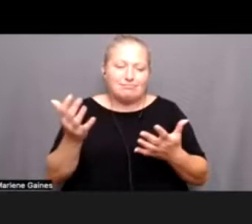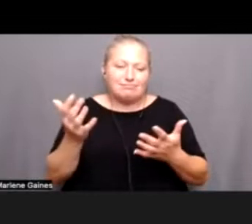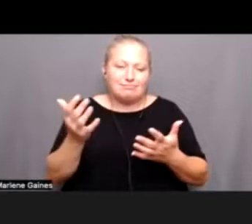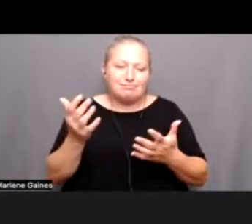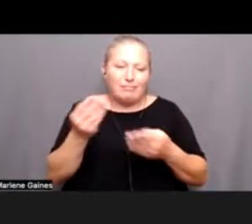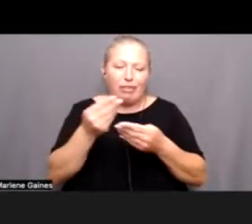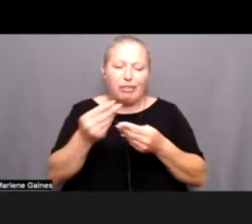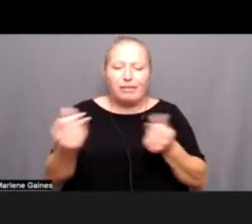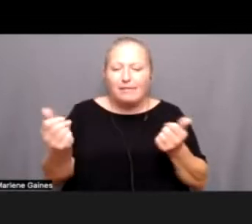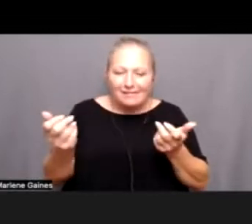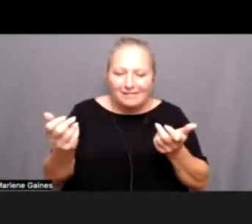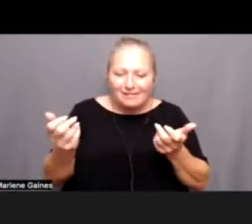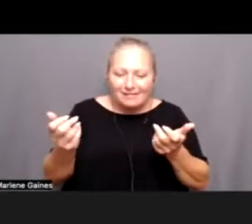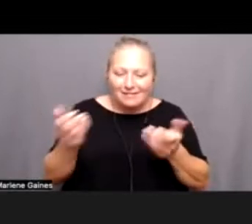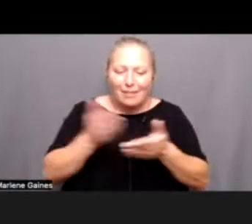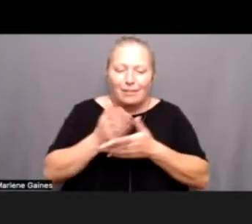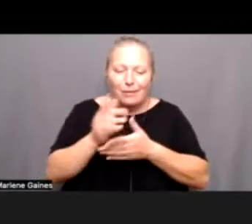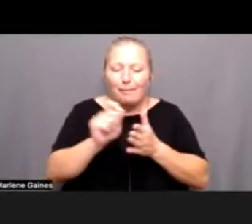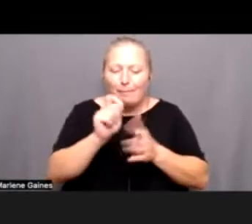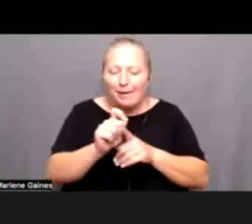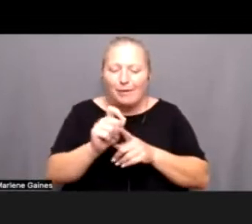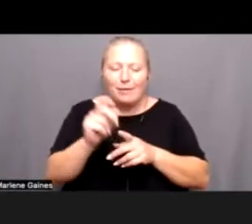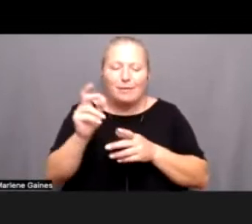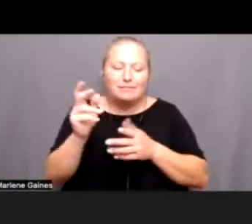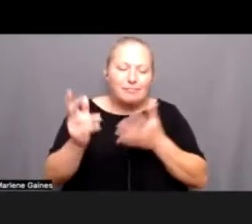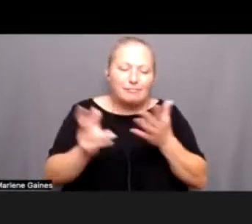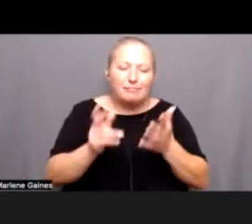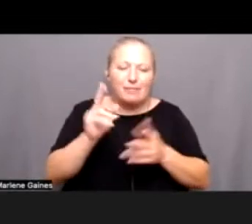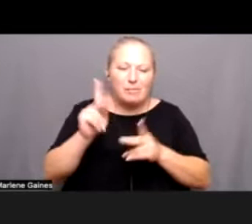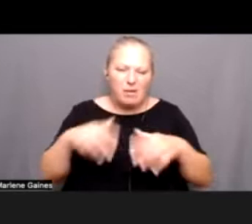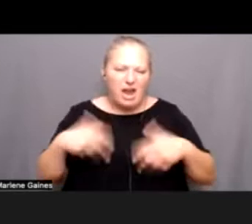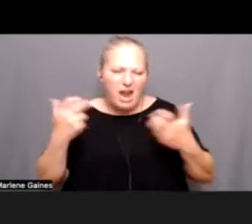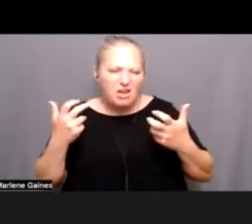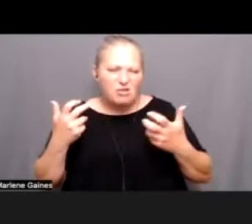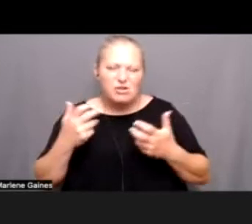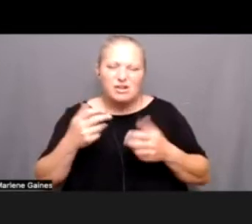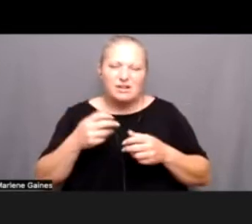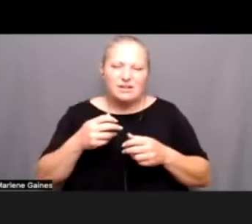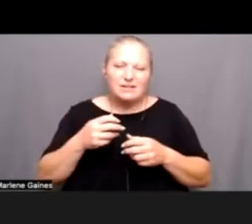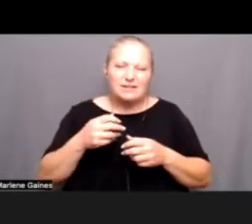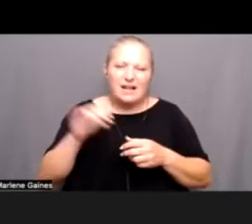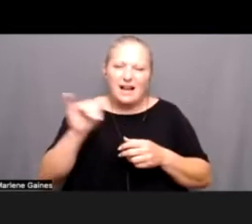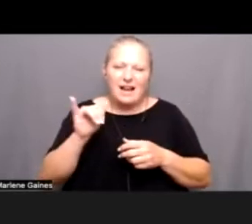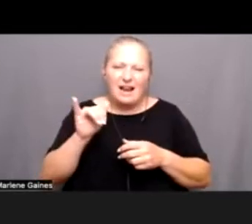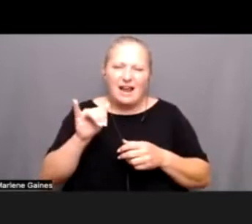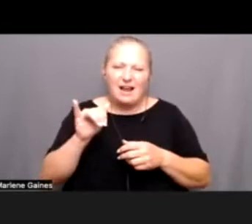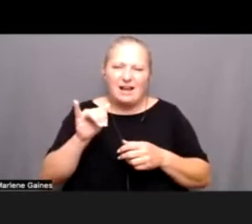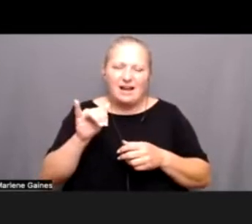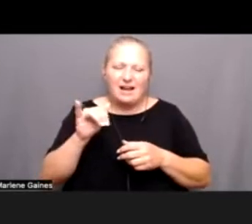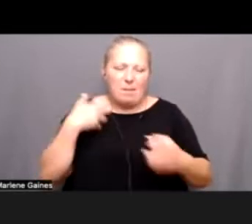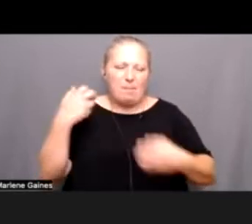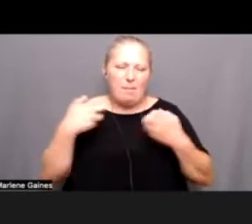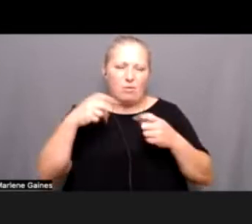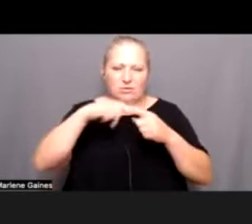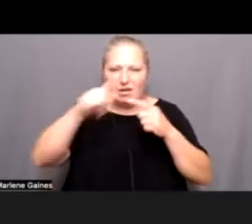quickly faded, and we went through a period of time where people were then got angry, and, you know, it was like a whole cycle of emotions. And I just